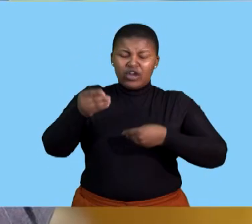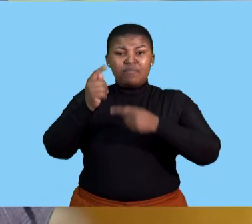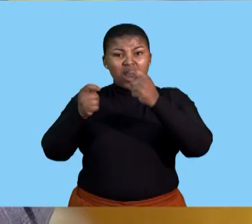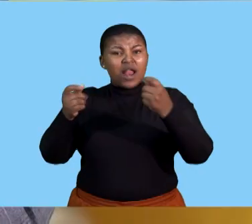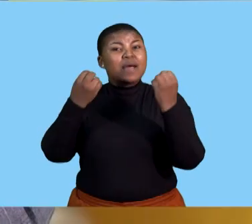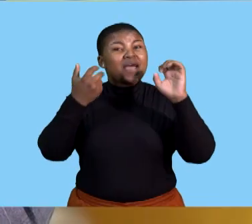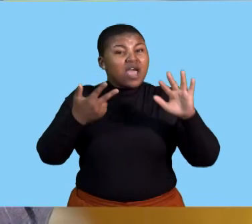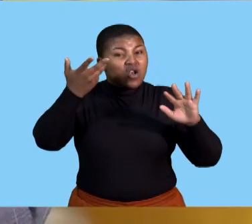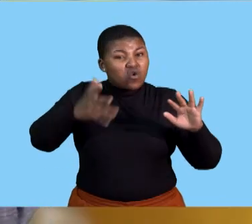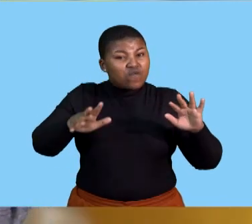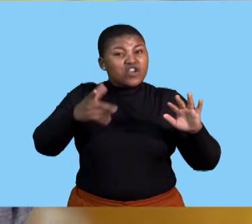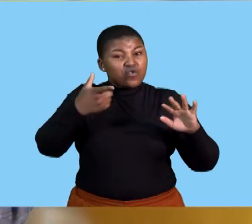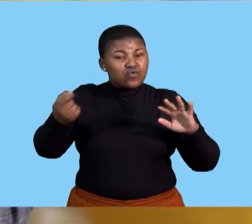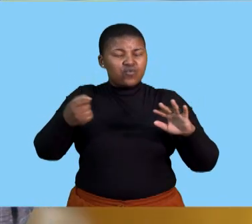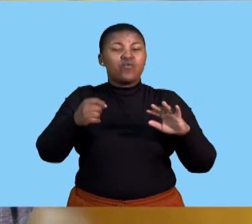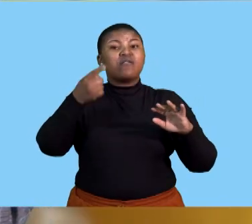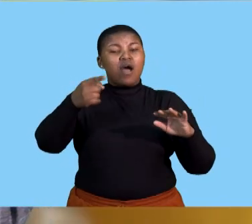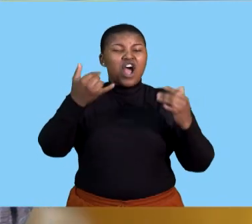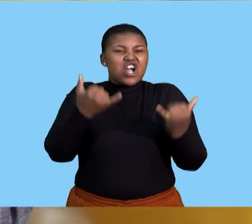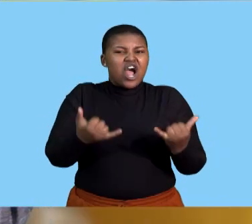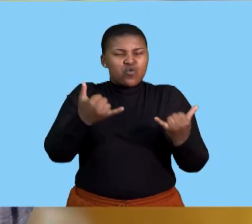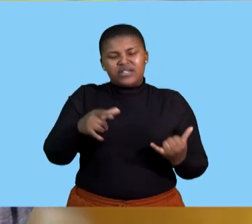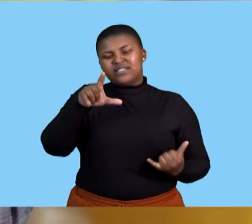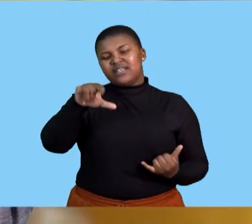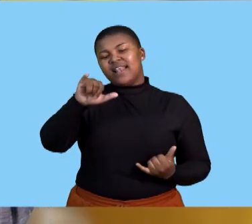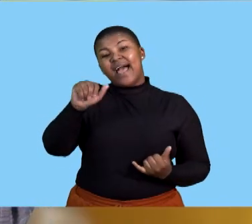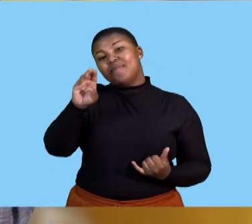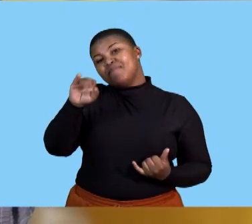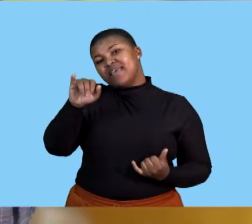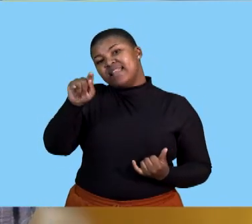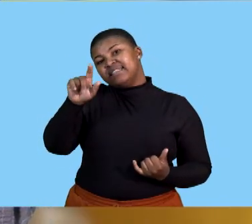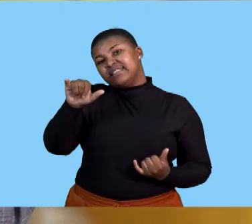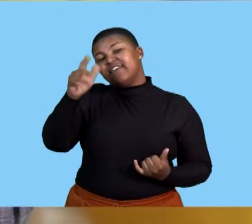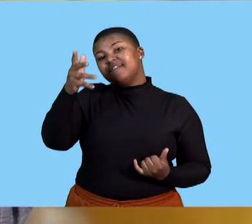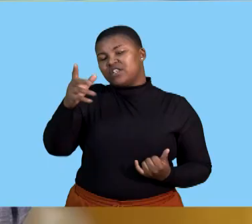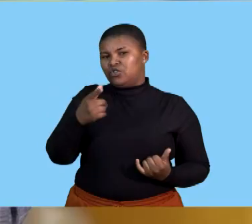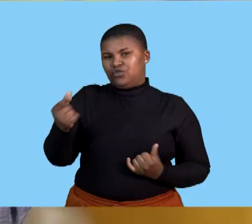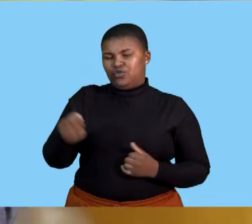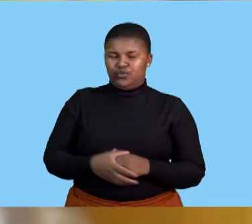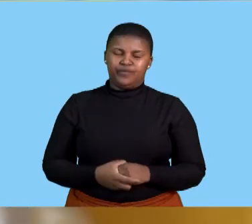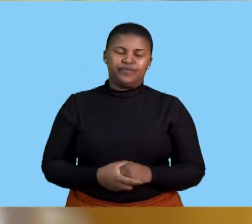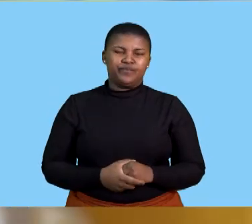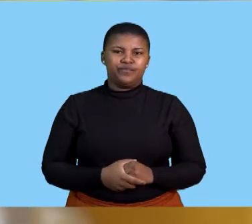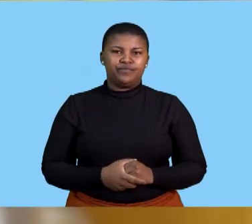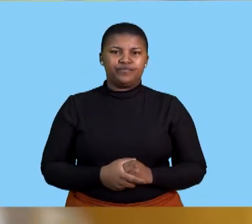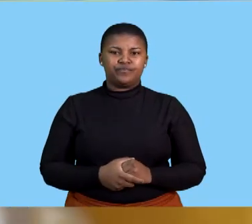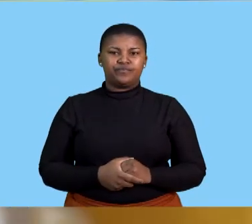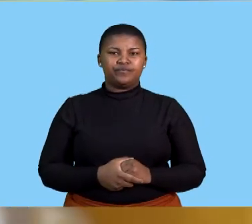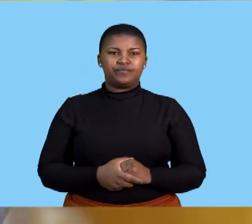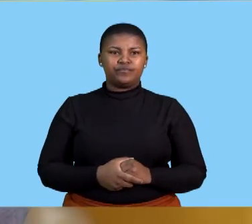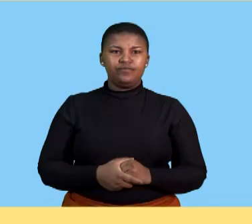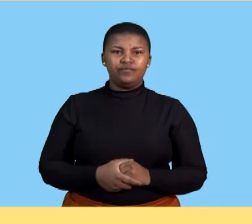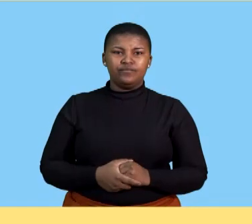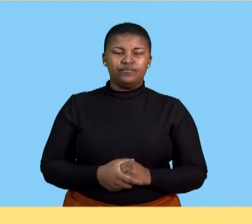that is note number 8, and we also completed the current liabilities section of the statement of financial position. With me here, I